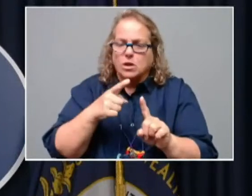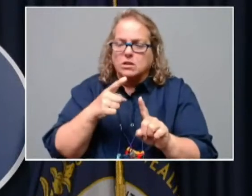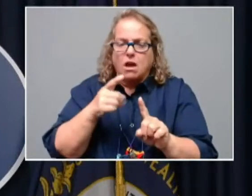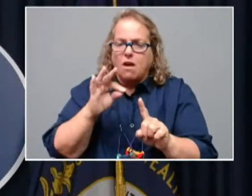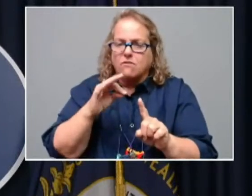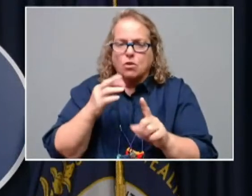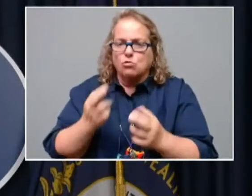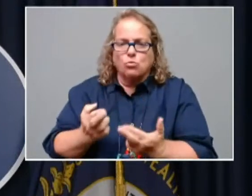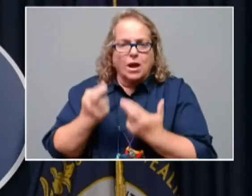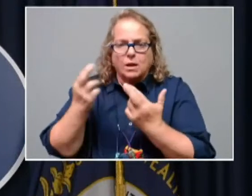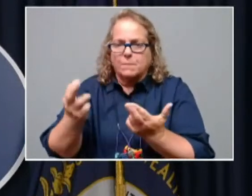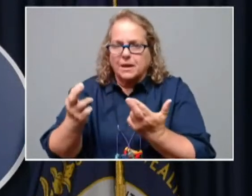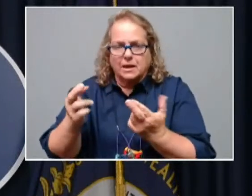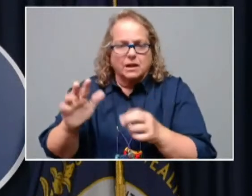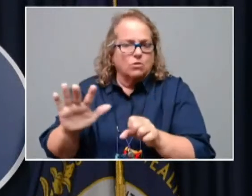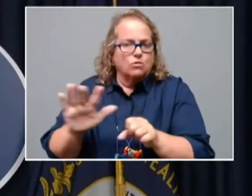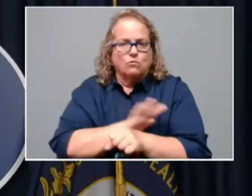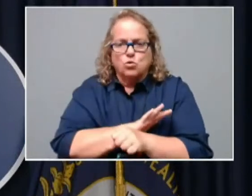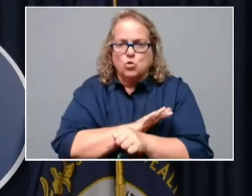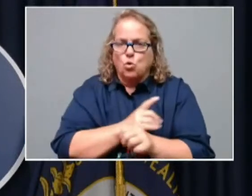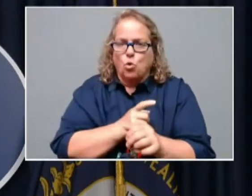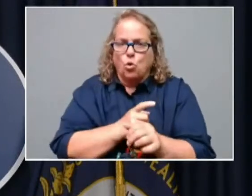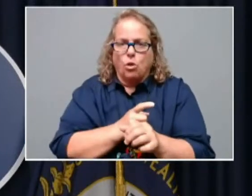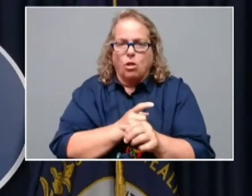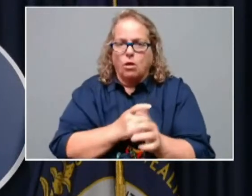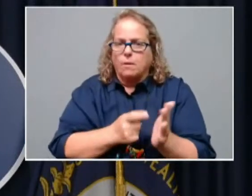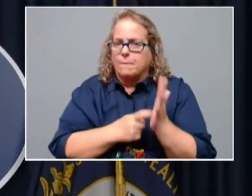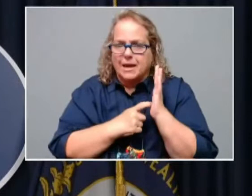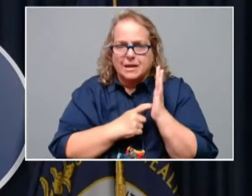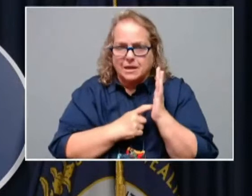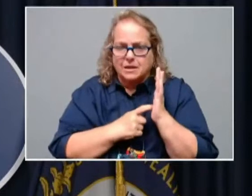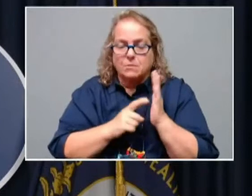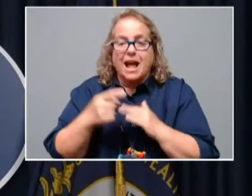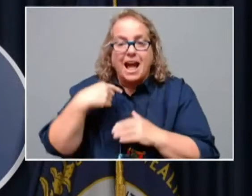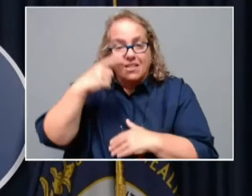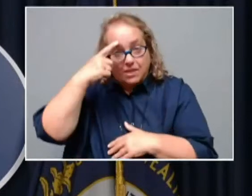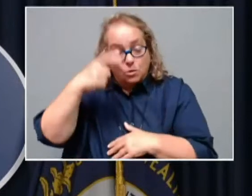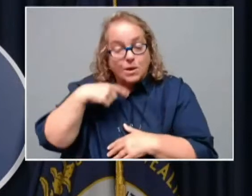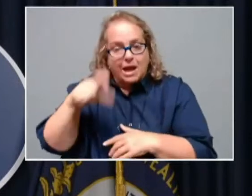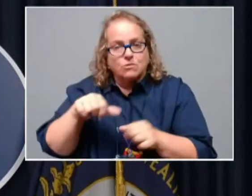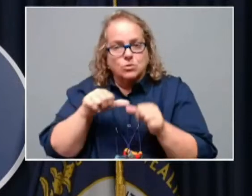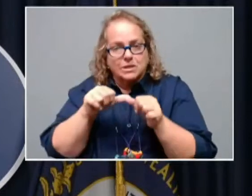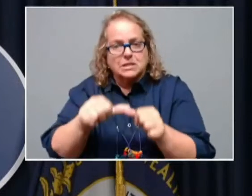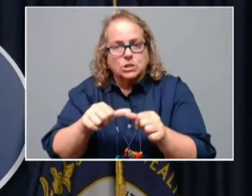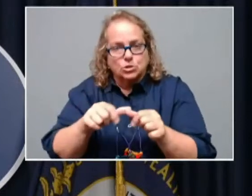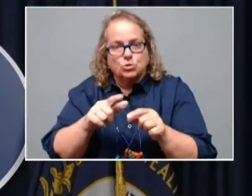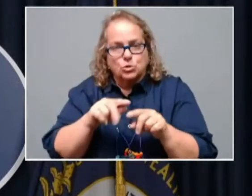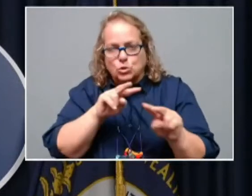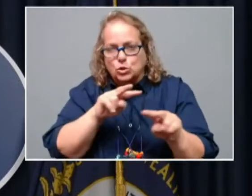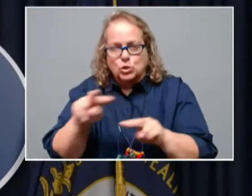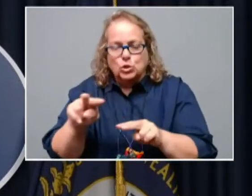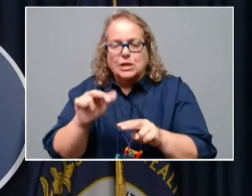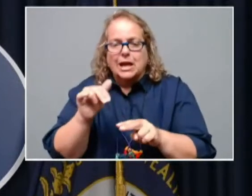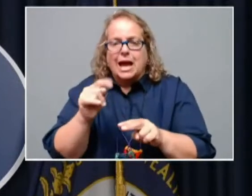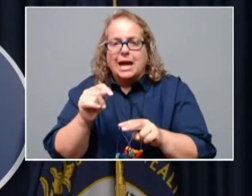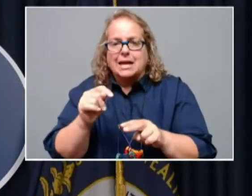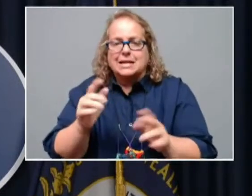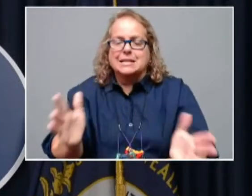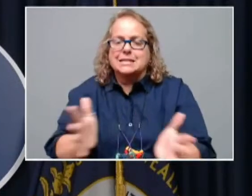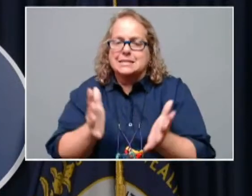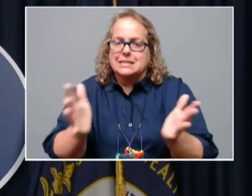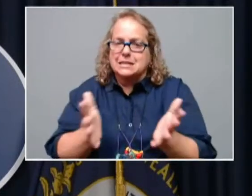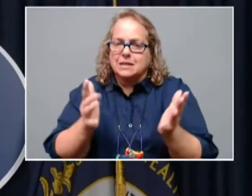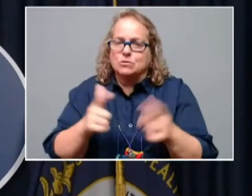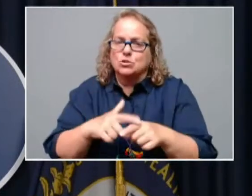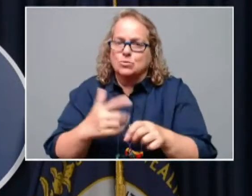a blanket mandate. I do think we have to continue to look at incentives, and we also have to continue to look at